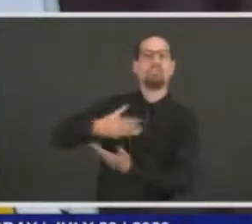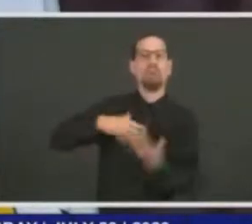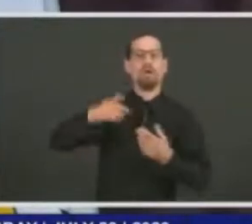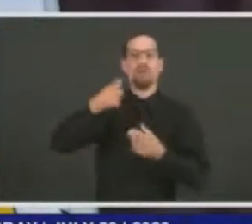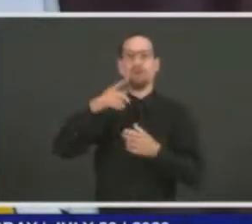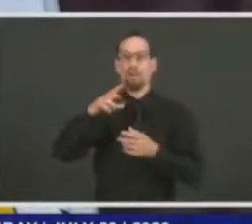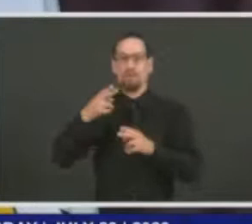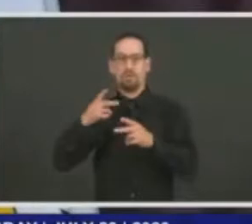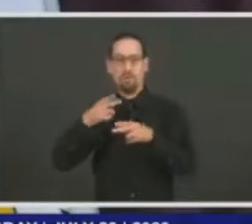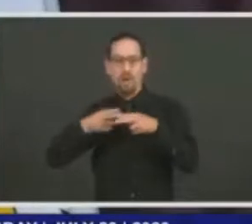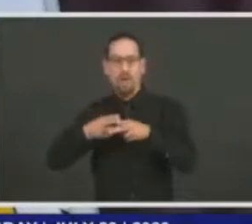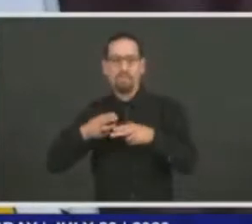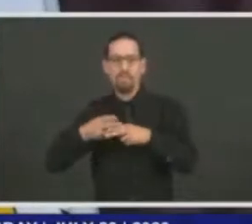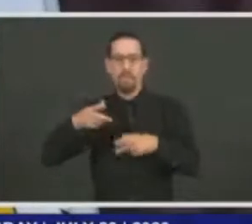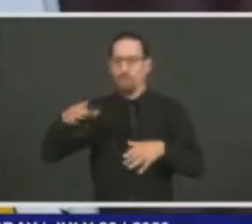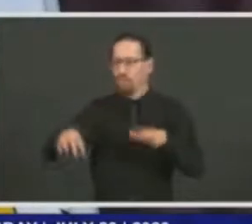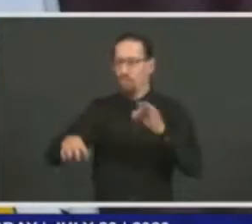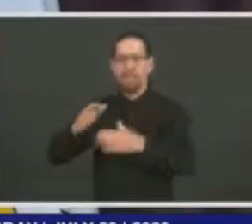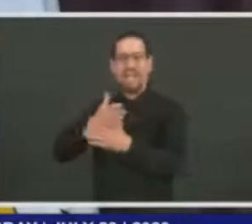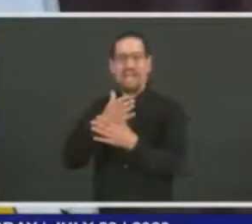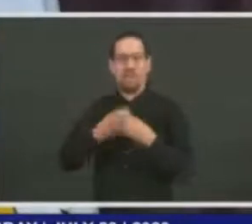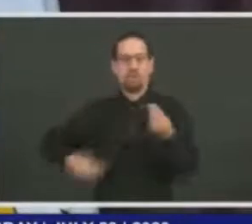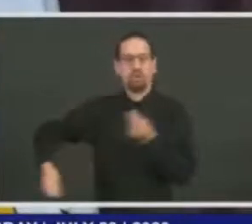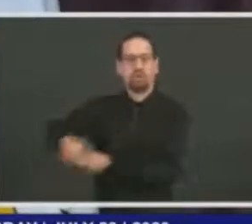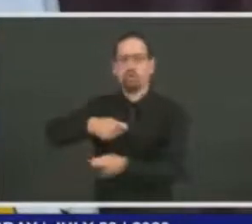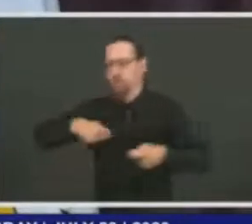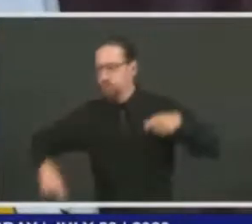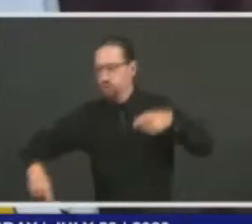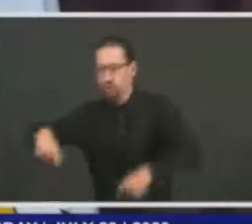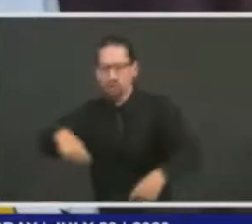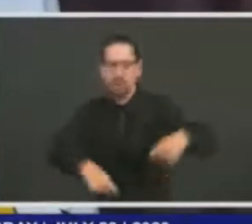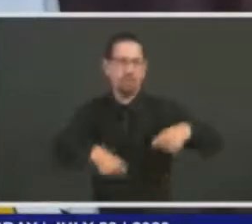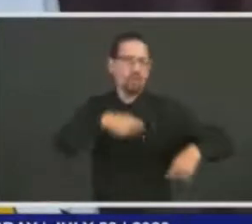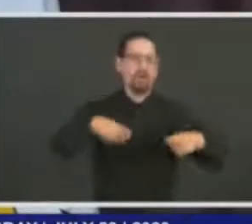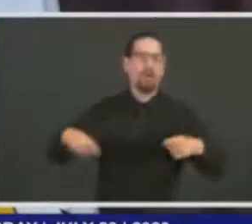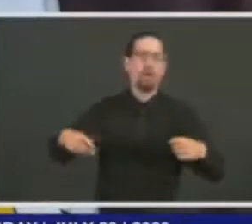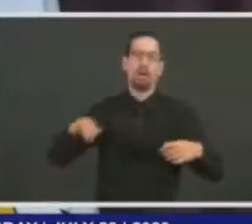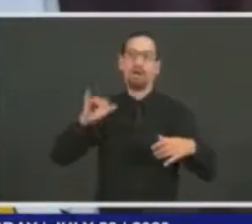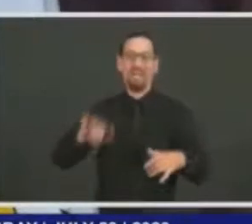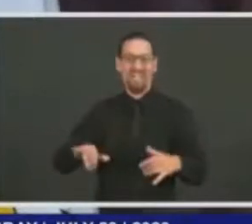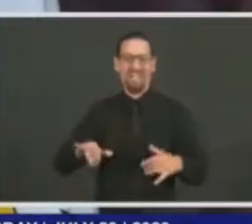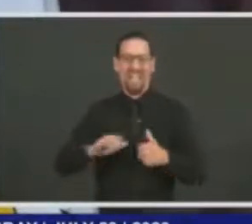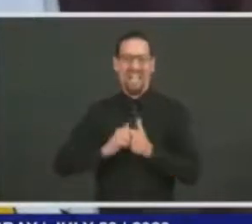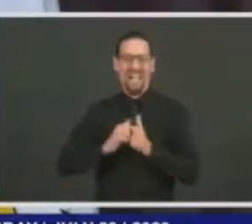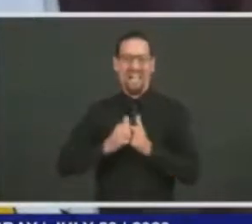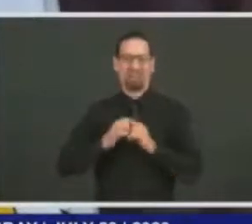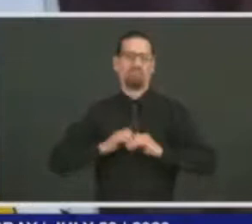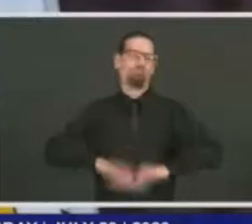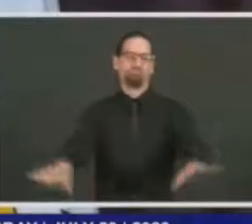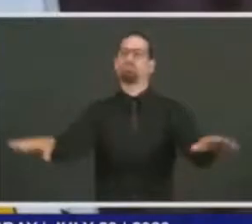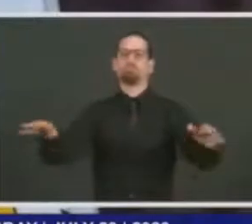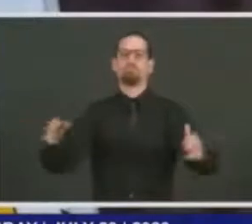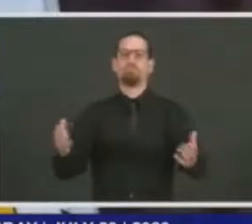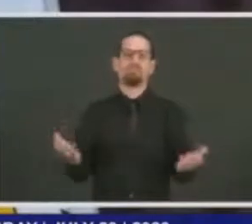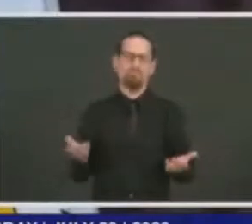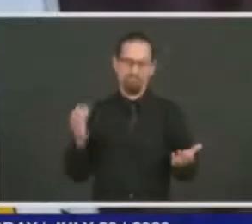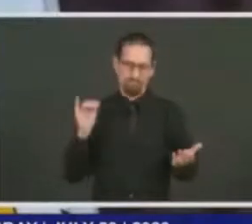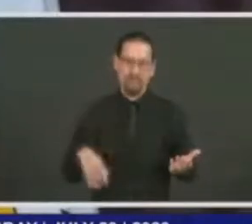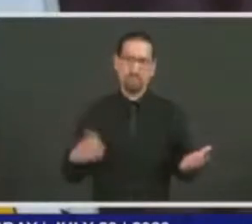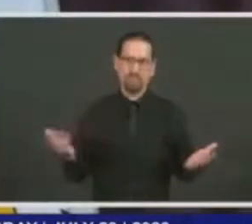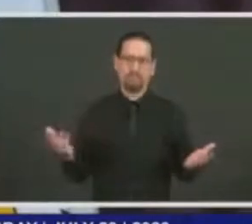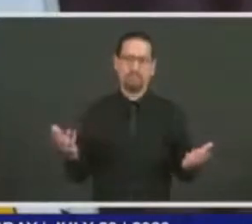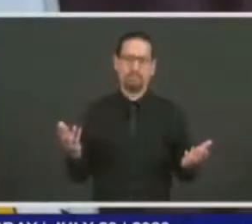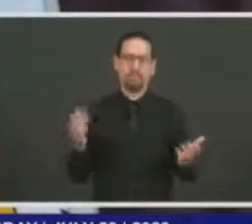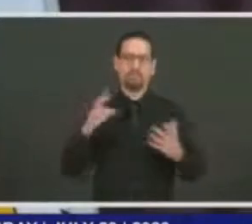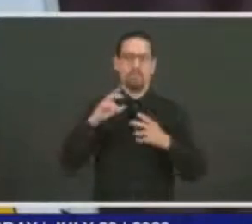used. These are all examples of the scenarios that we are seeing cases increase and